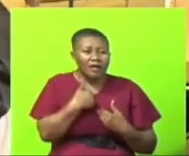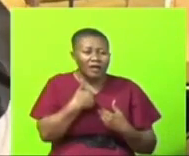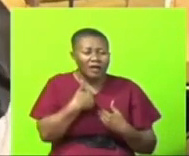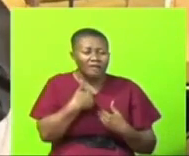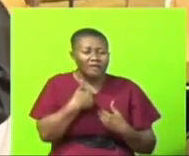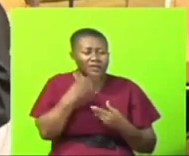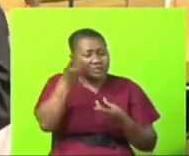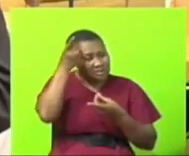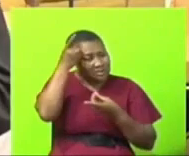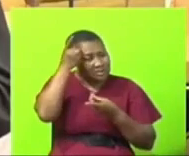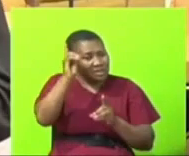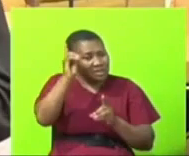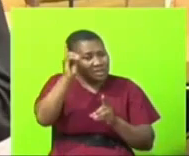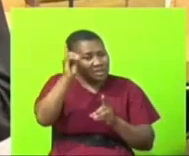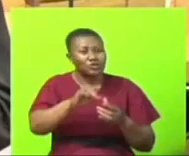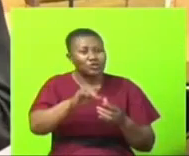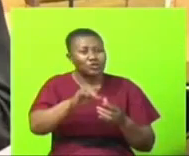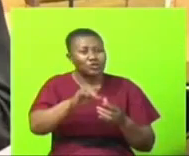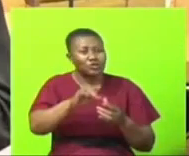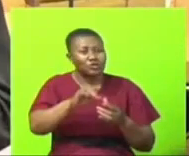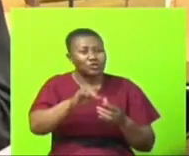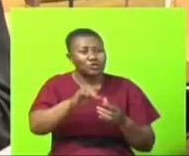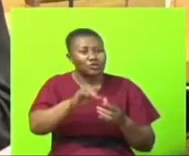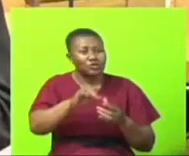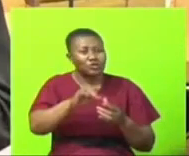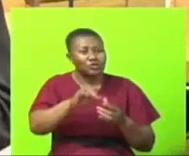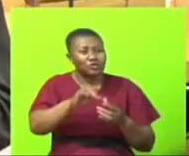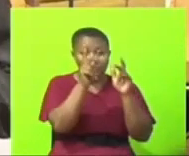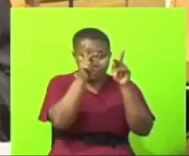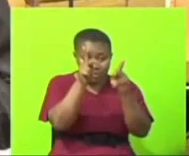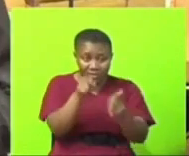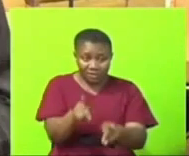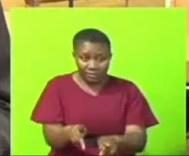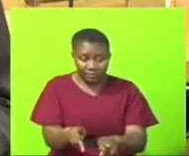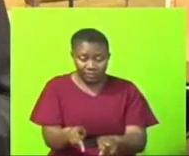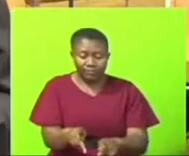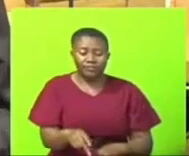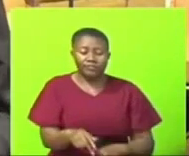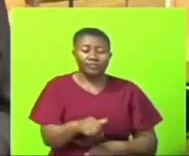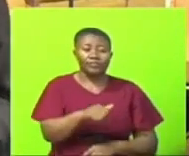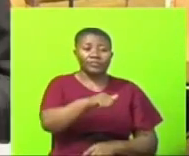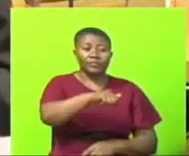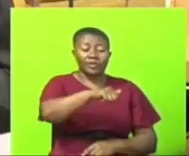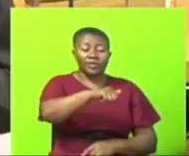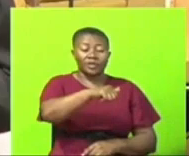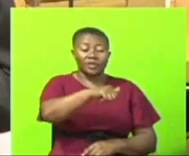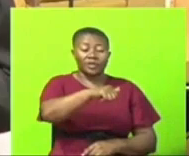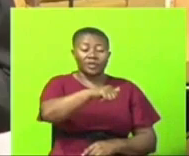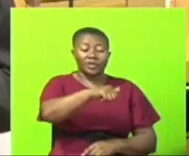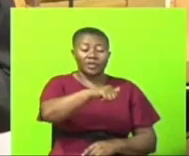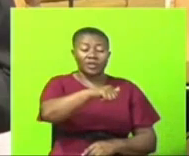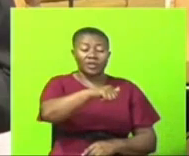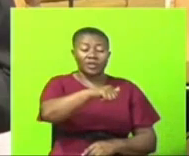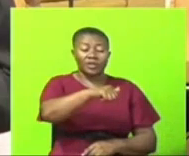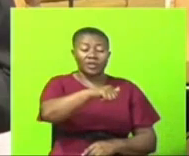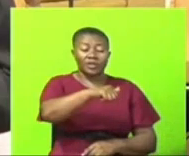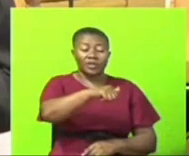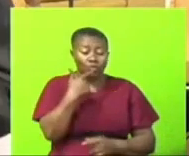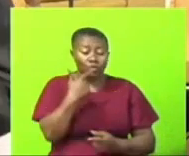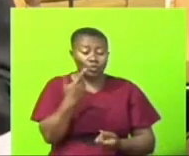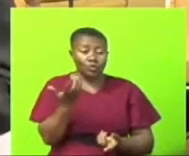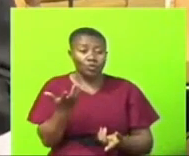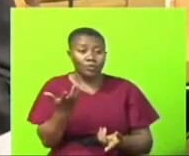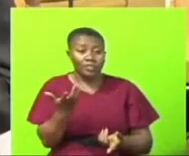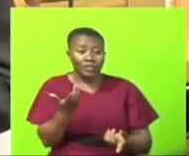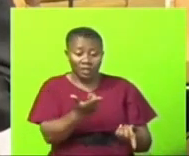independent candidates to contest the next elections. And another member who came to this House as an independent member